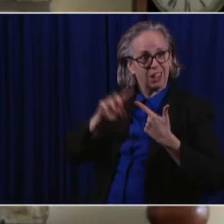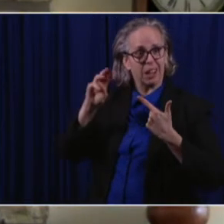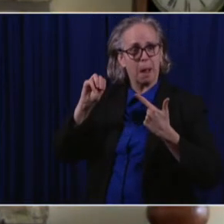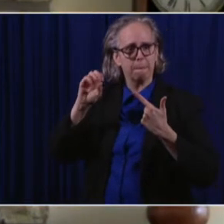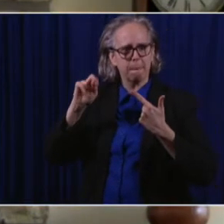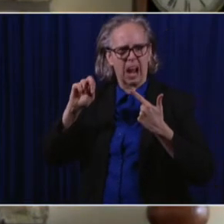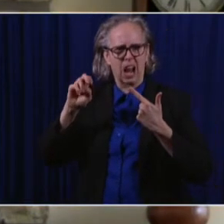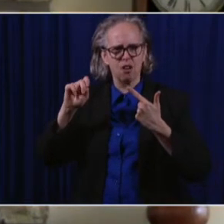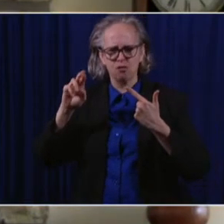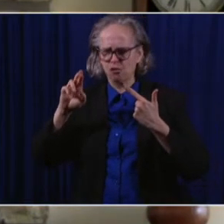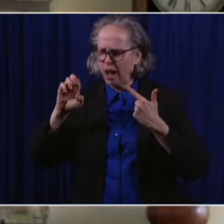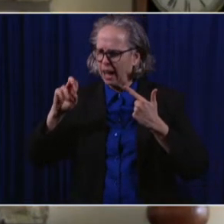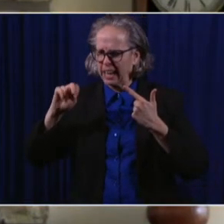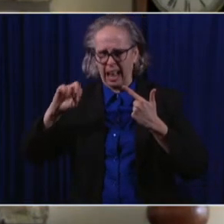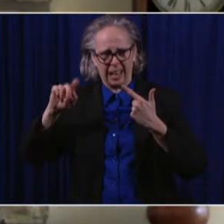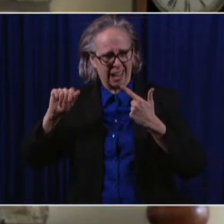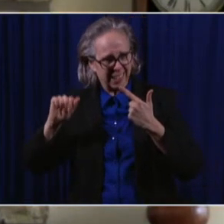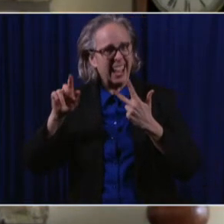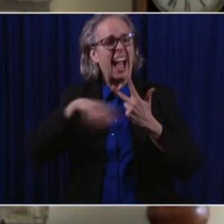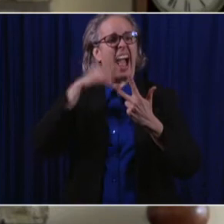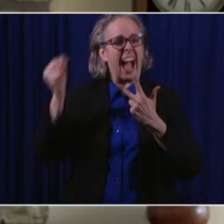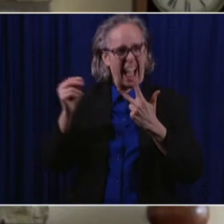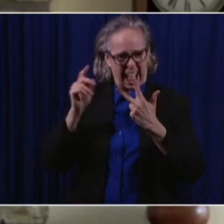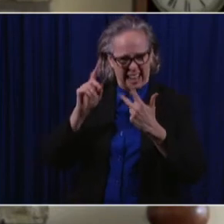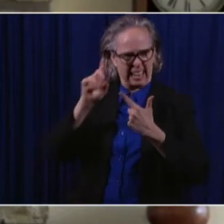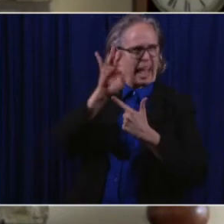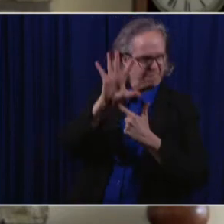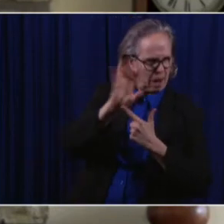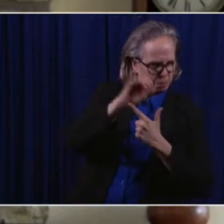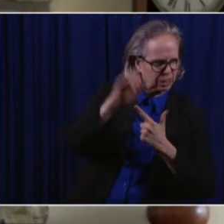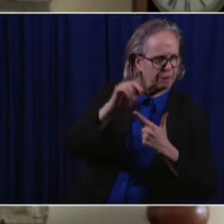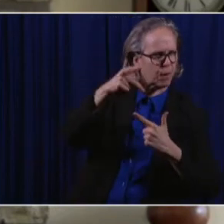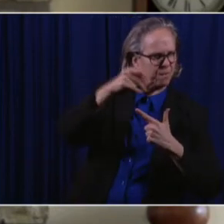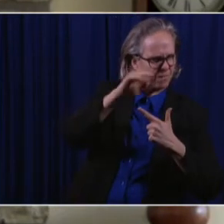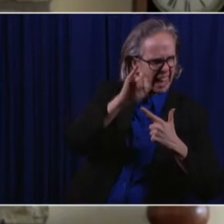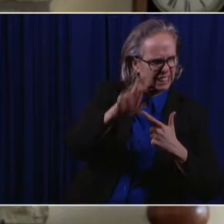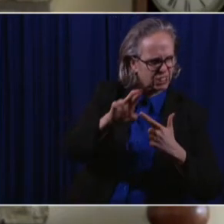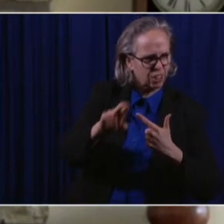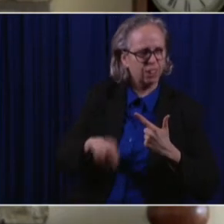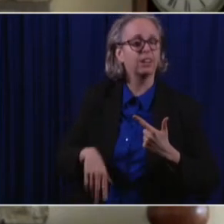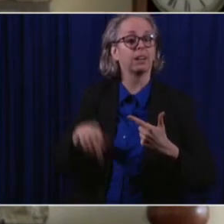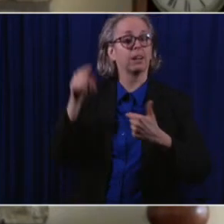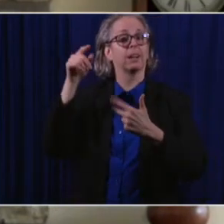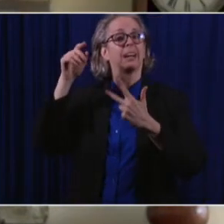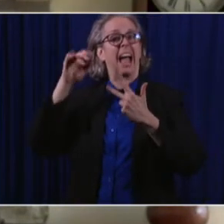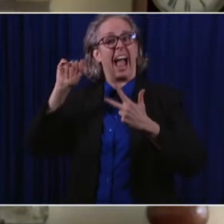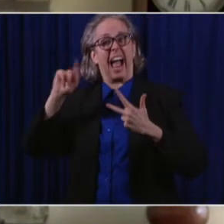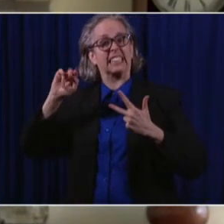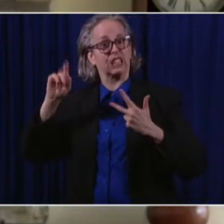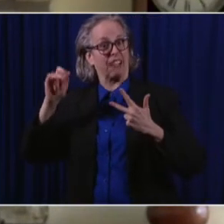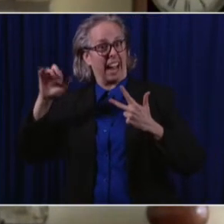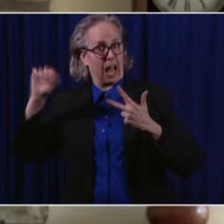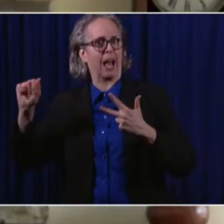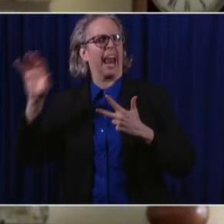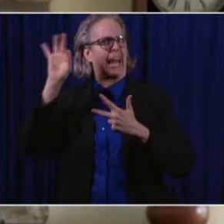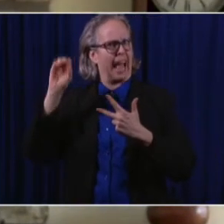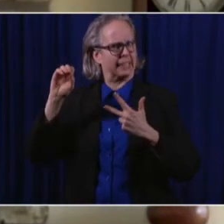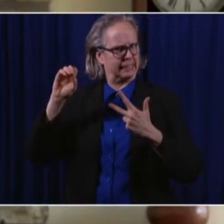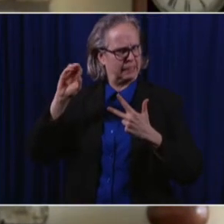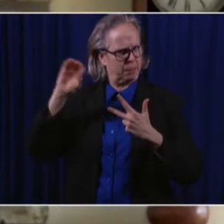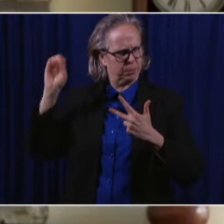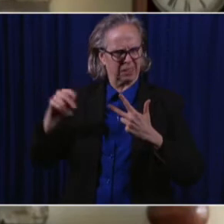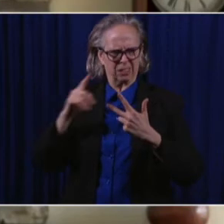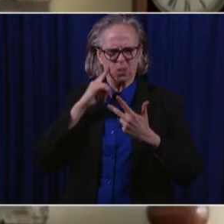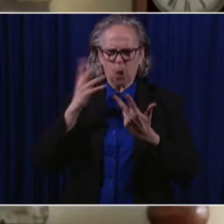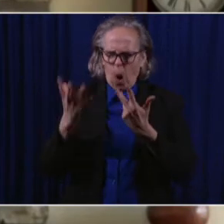afternoon, I will be on a call with other governors in regard to the federal officials who are going to talk to us more about